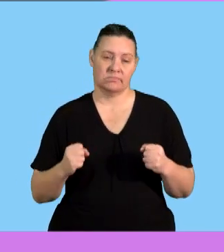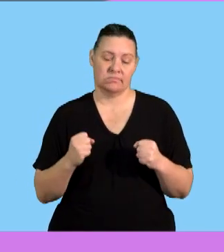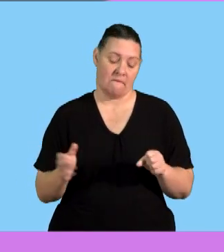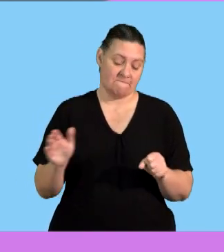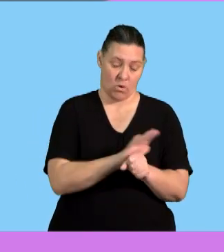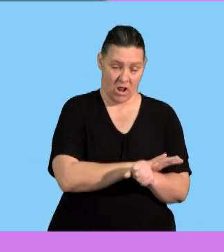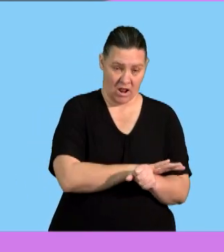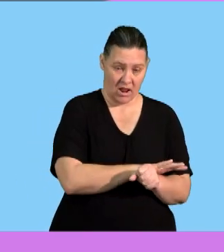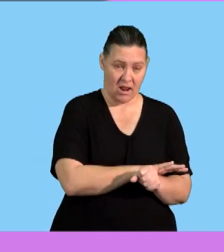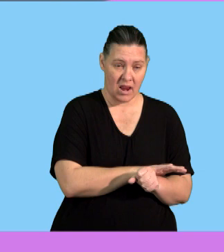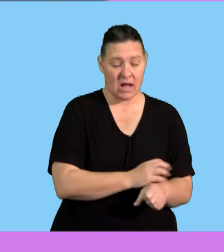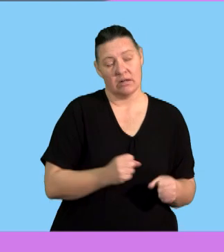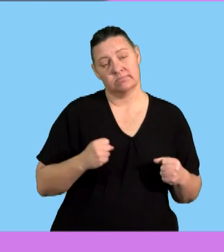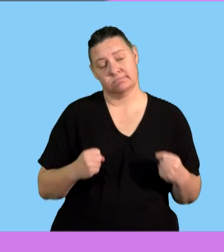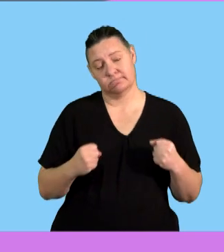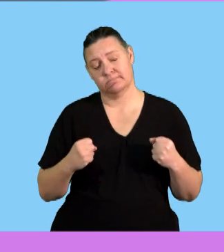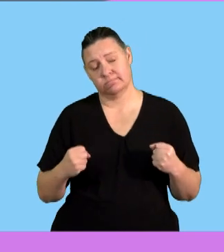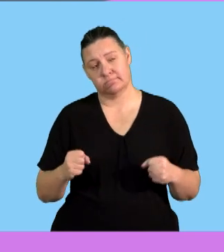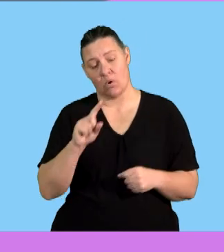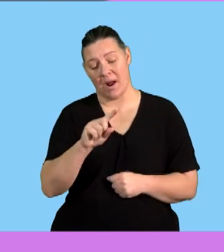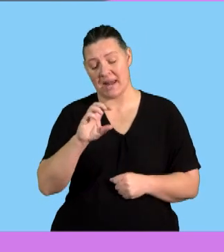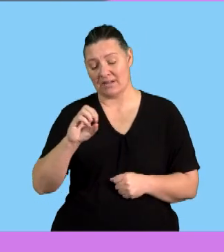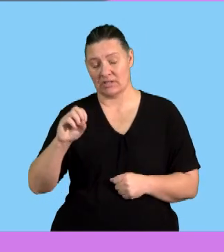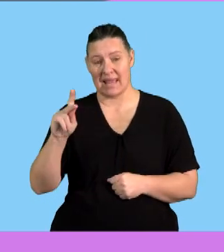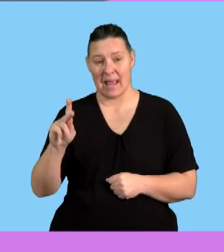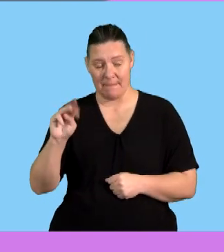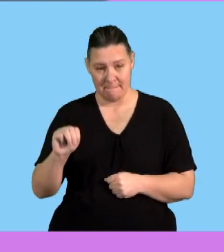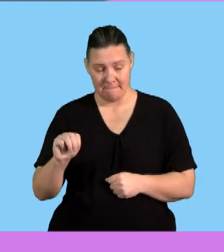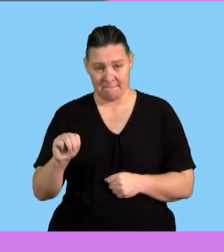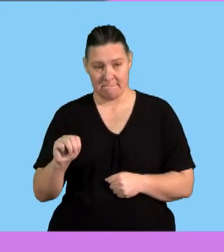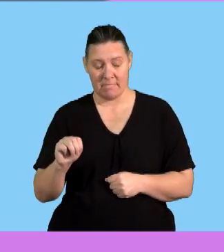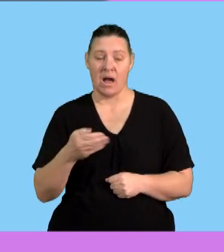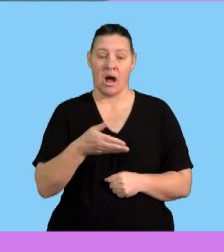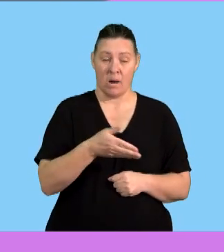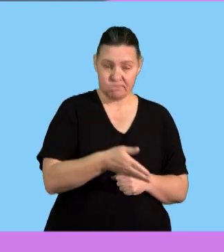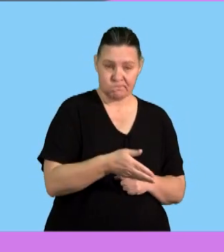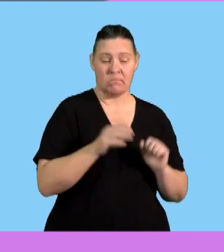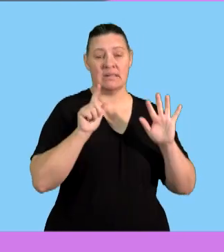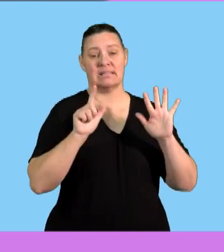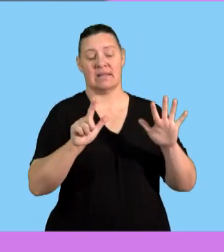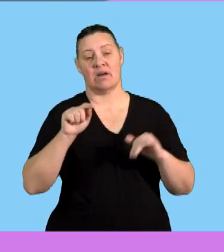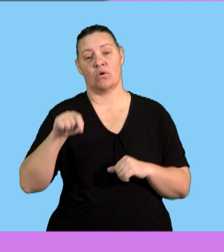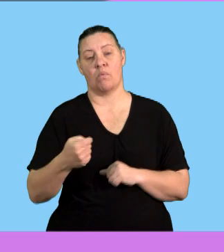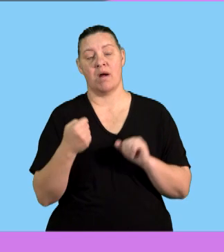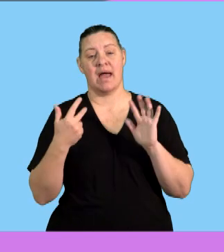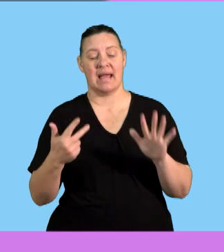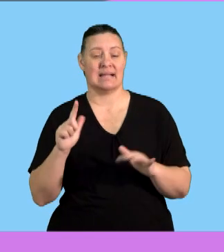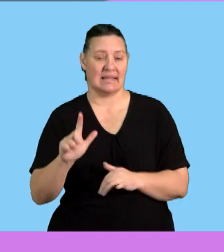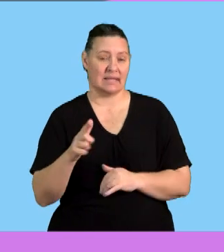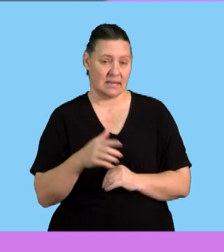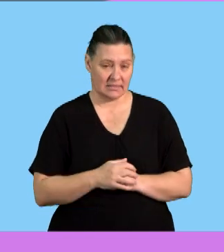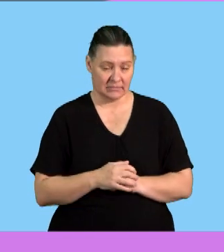is full, it will travel 100 kilometers only if it has